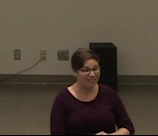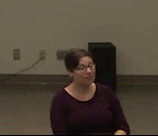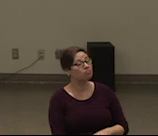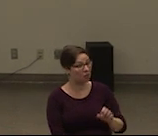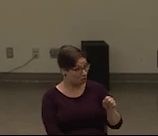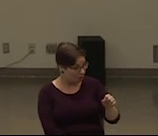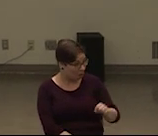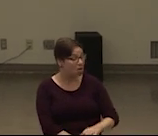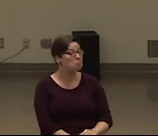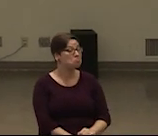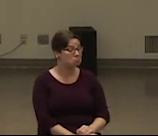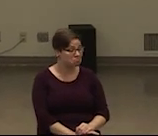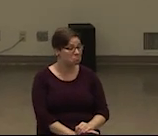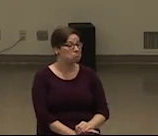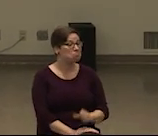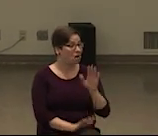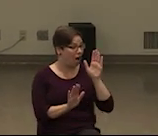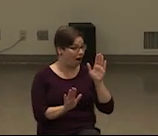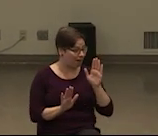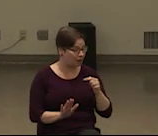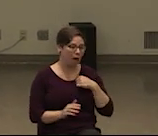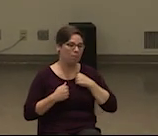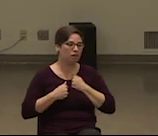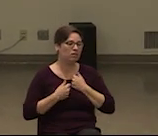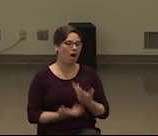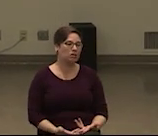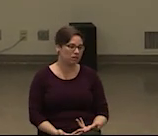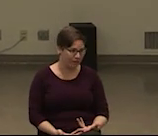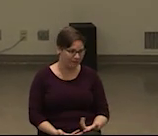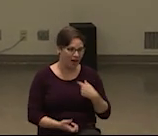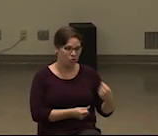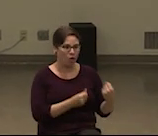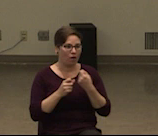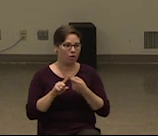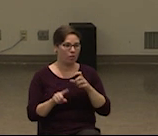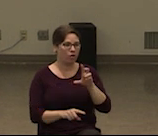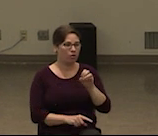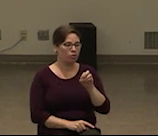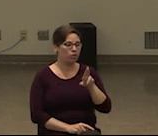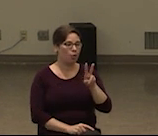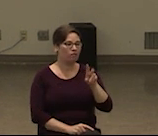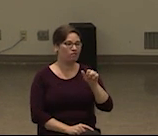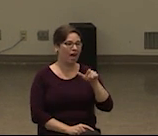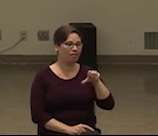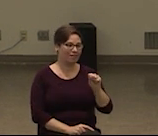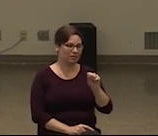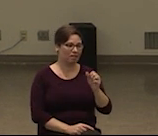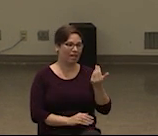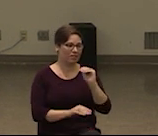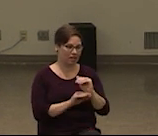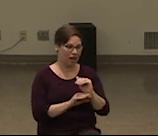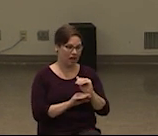Good. Yeah? Awesome. I'm exhausted. I drove up from Corvallis last night, and I have a one-year-old who didn't want to go back to bed